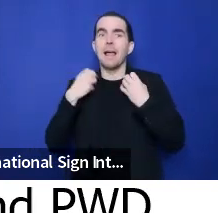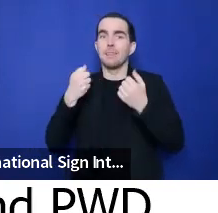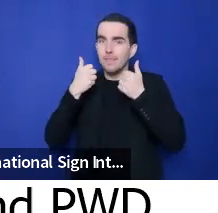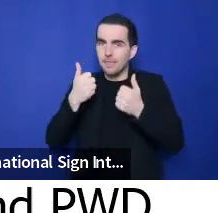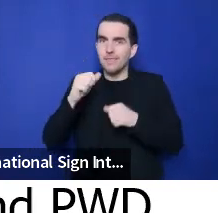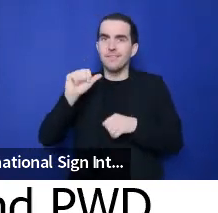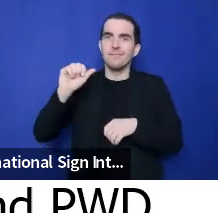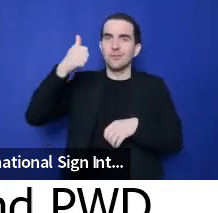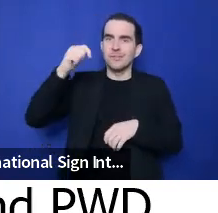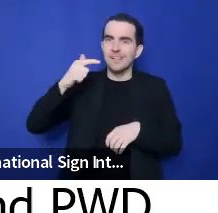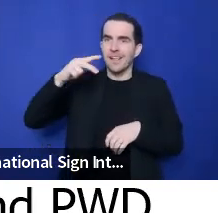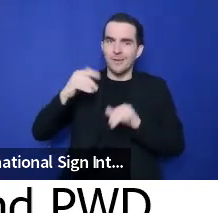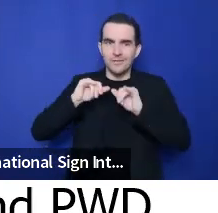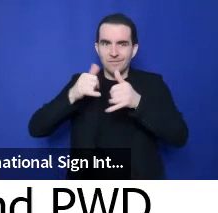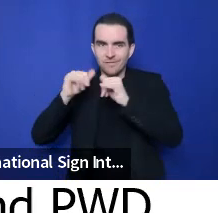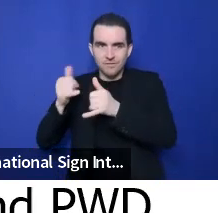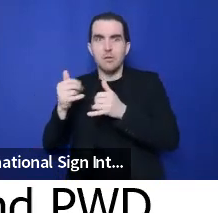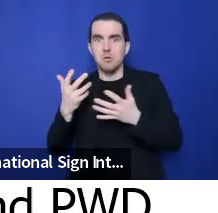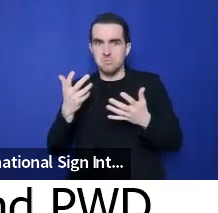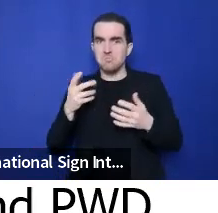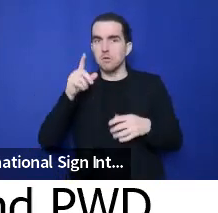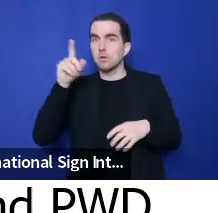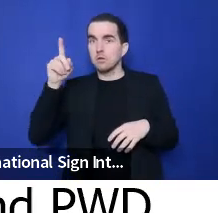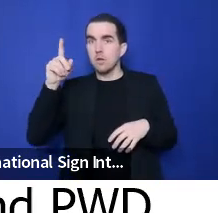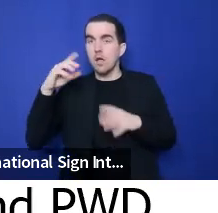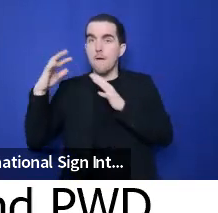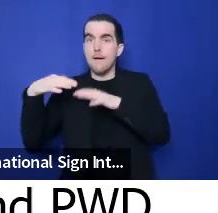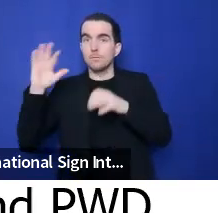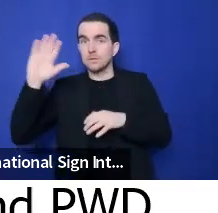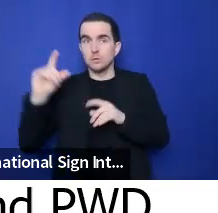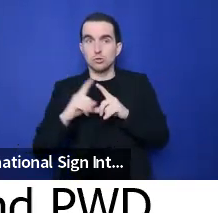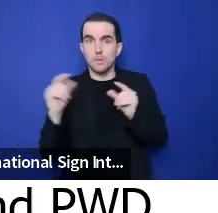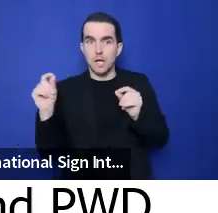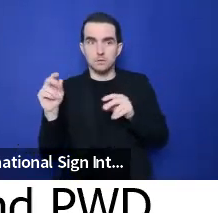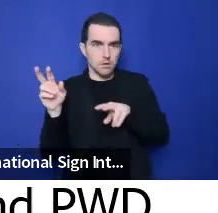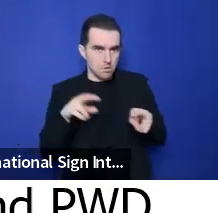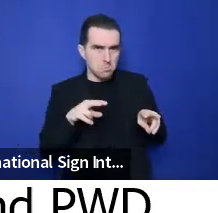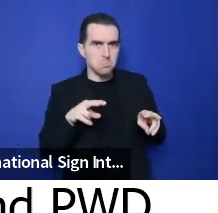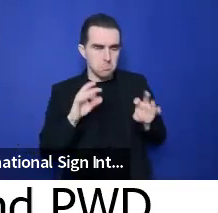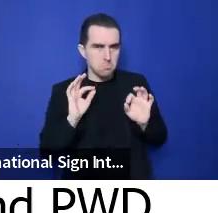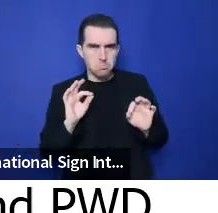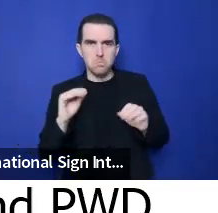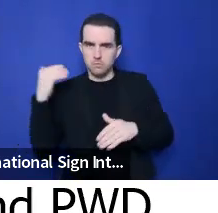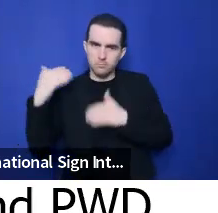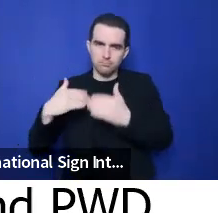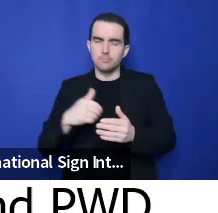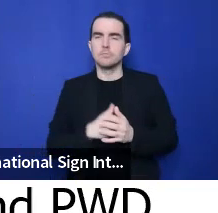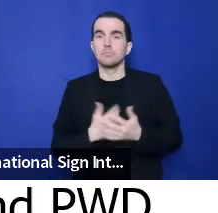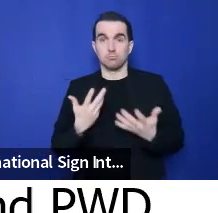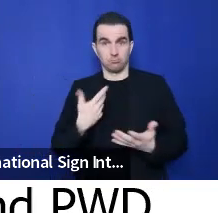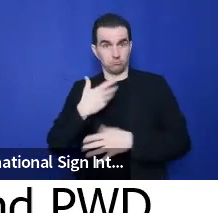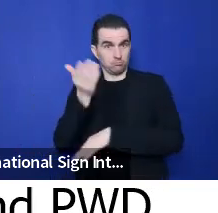is sustainable, and it provides lasting impacts, and it is affordable for a low or middle income country like Vietnam. It's